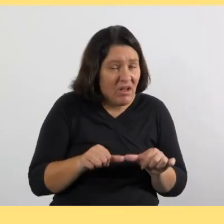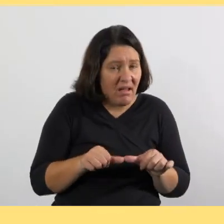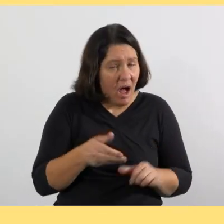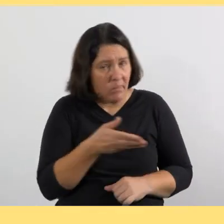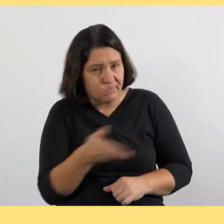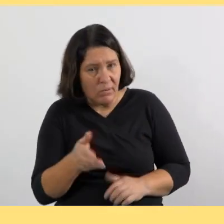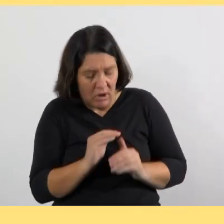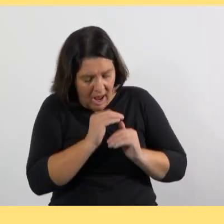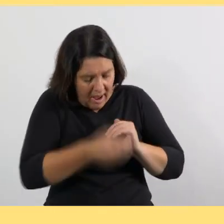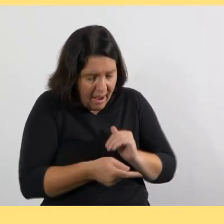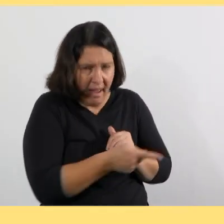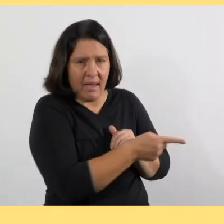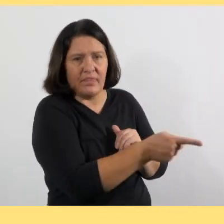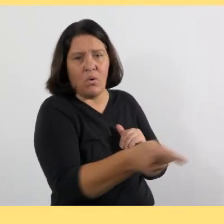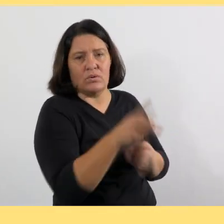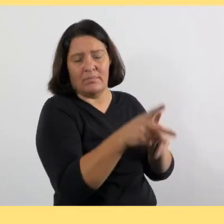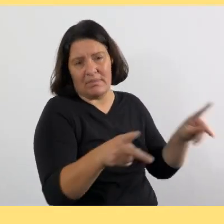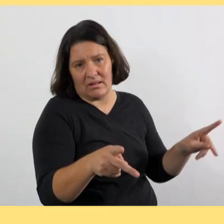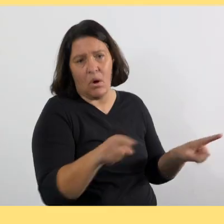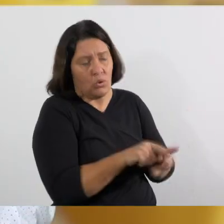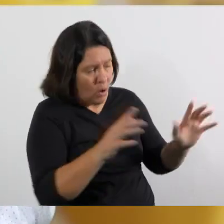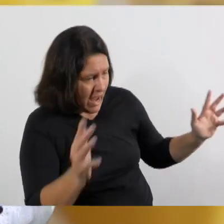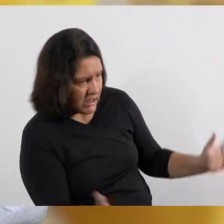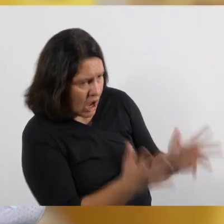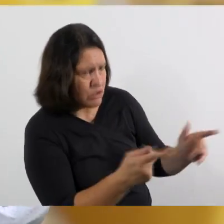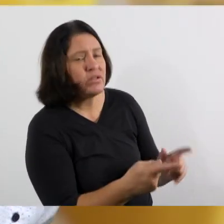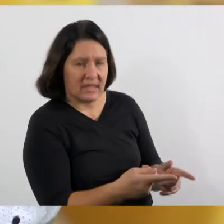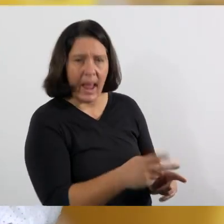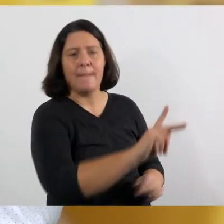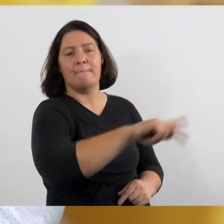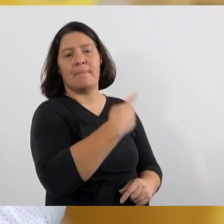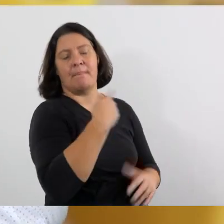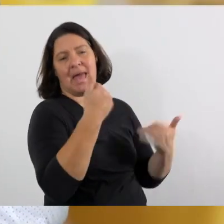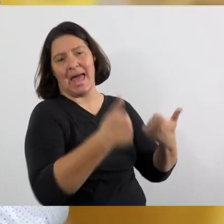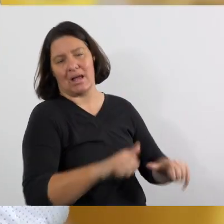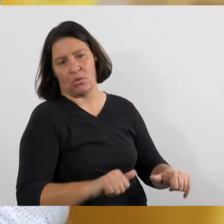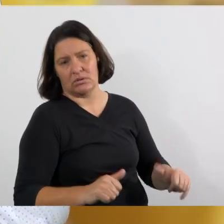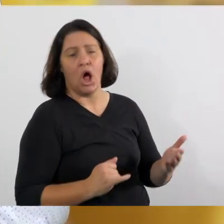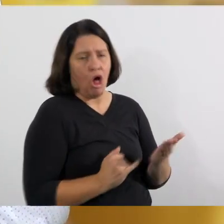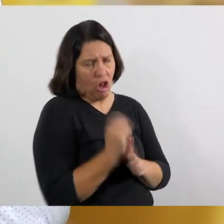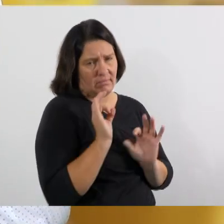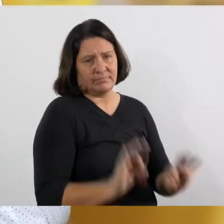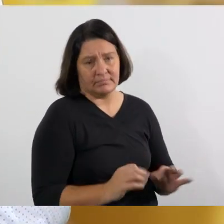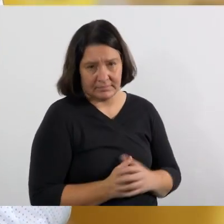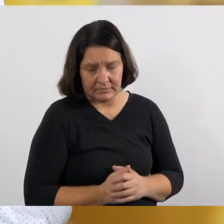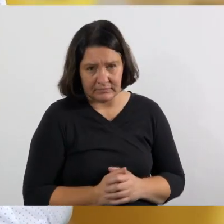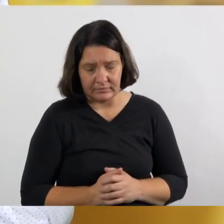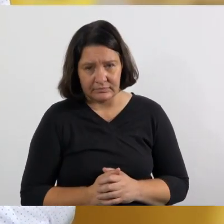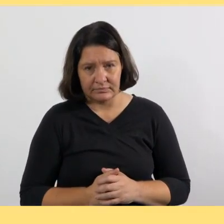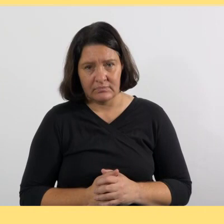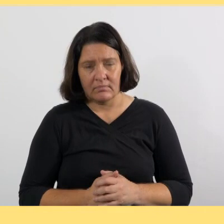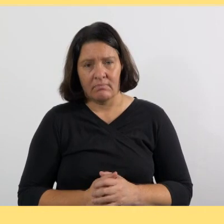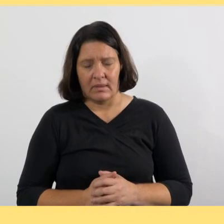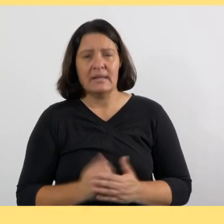that we protect our debtors, as well as encouraging them to pay their accounts early.